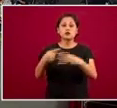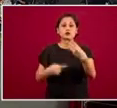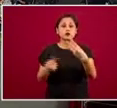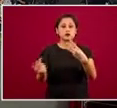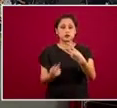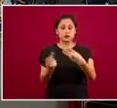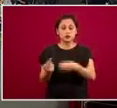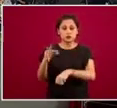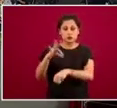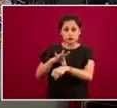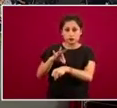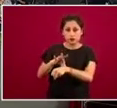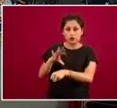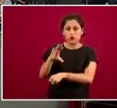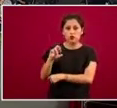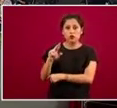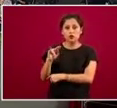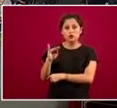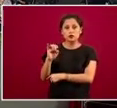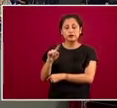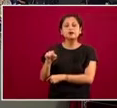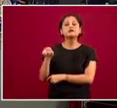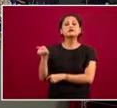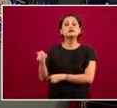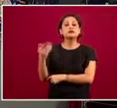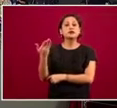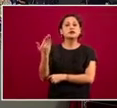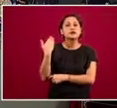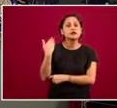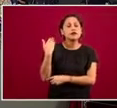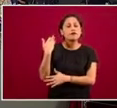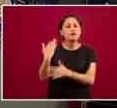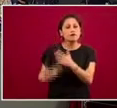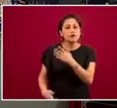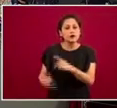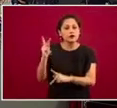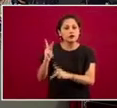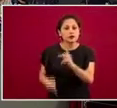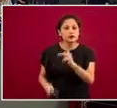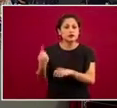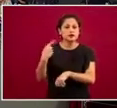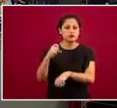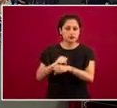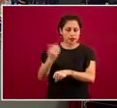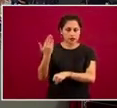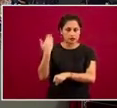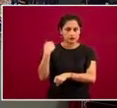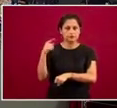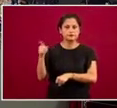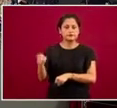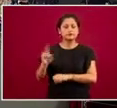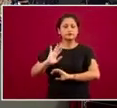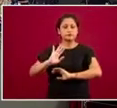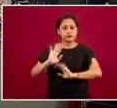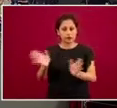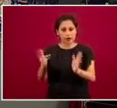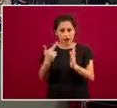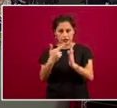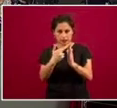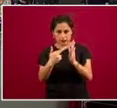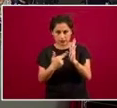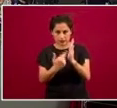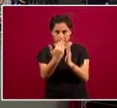Thank you. I have 3 questions. First of all, Dr. Cortez, talking about something we